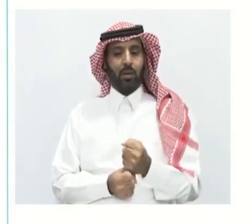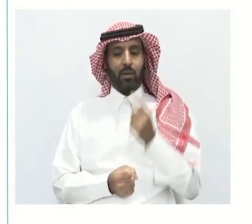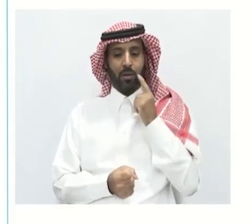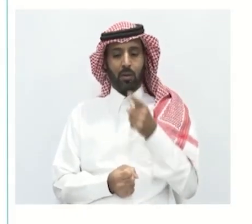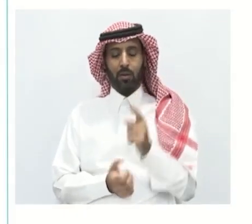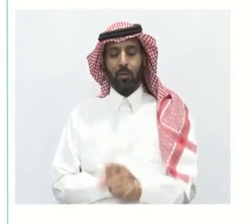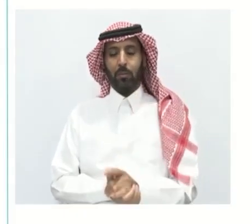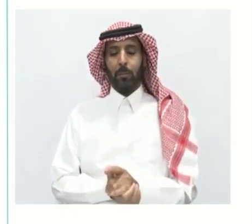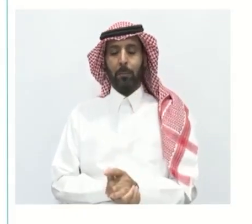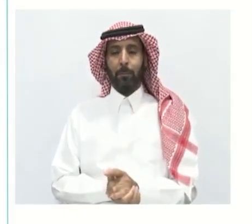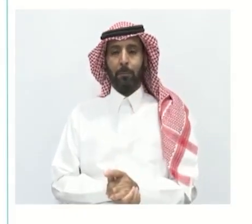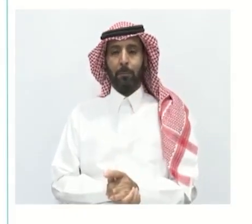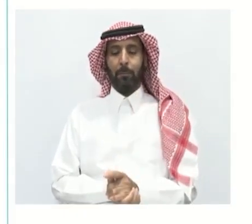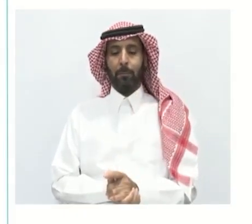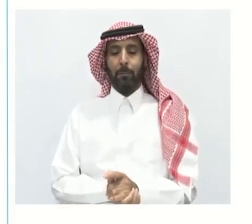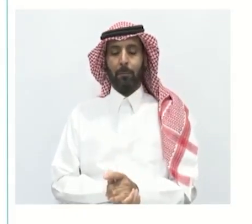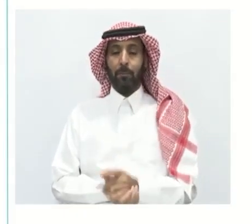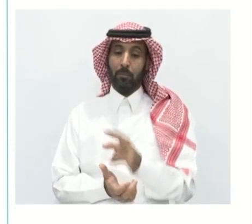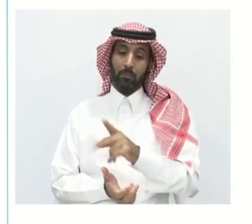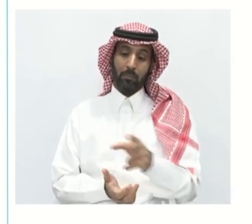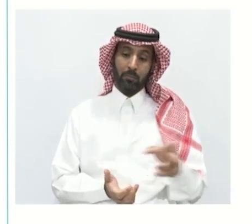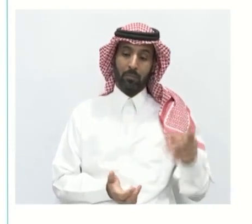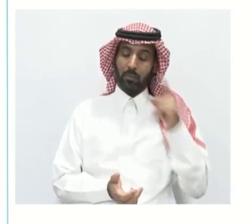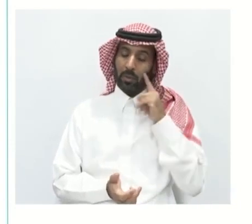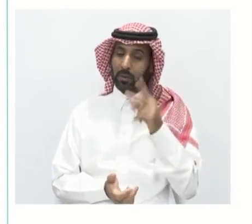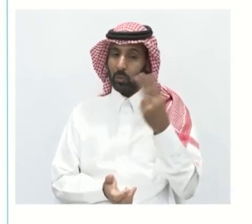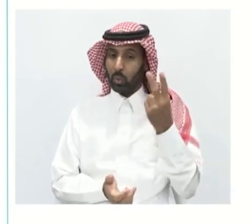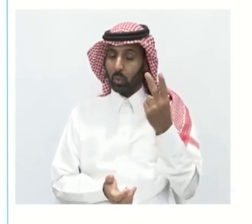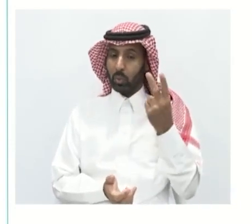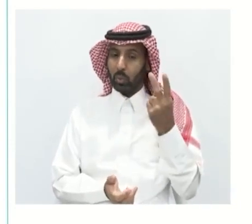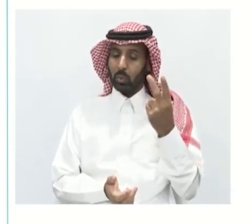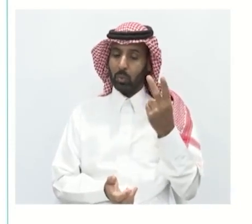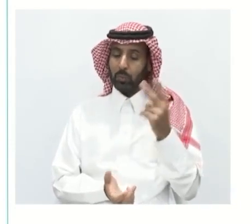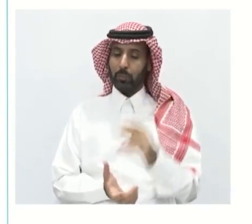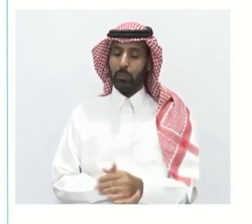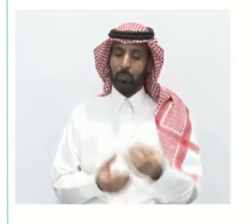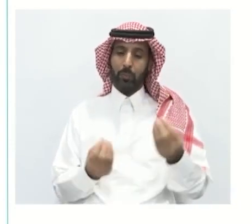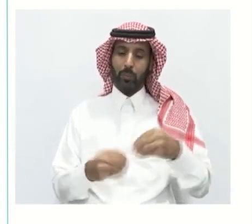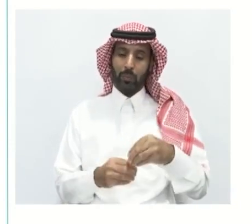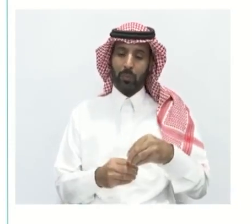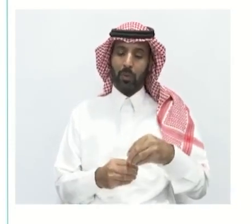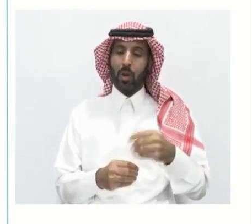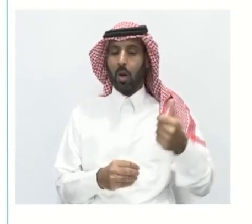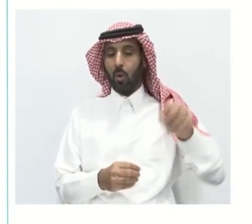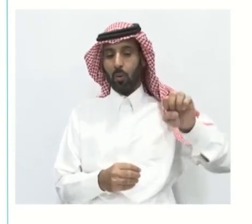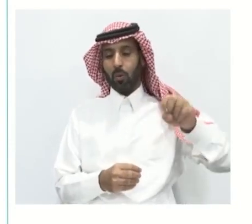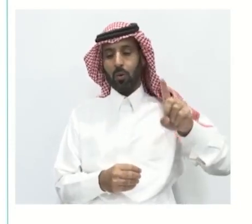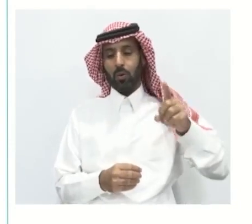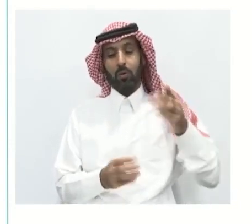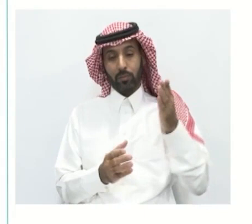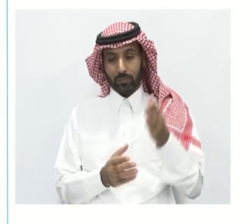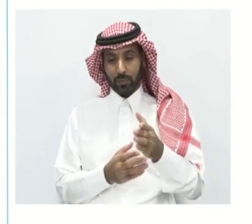two kinds of irregular. So now we know the regular, just add ed with